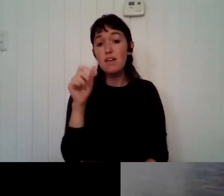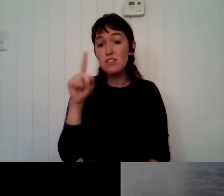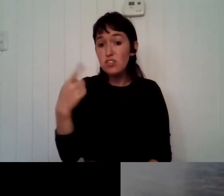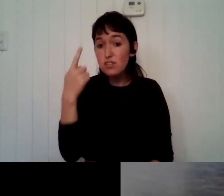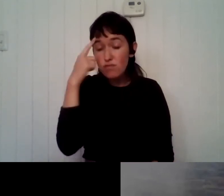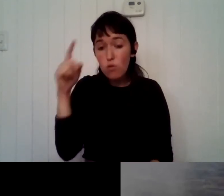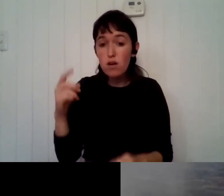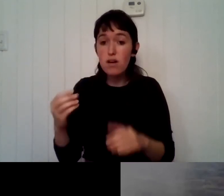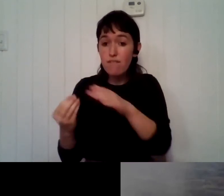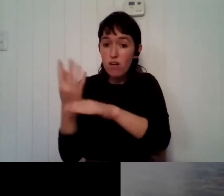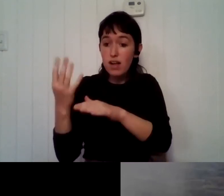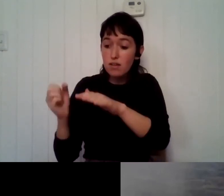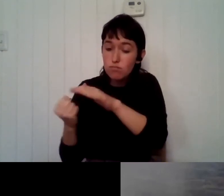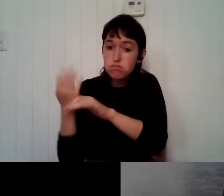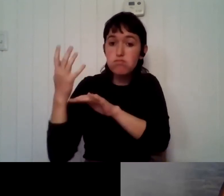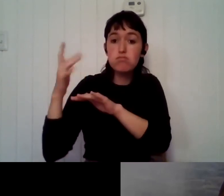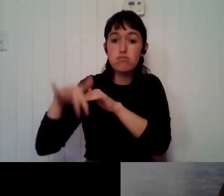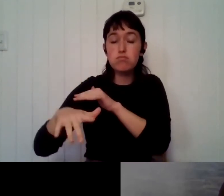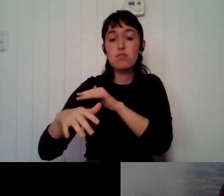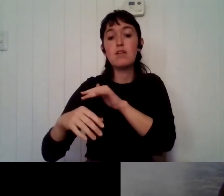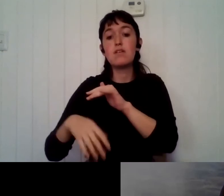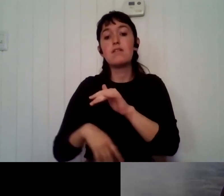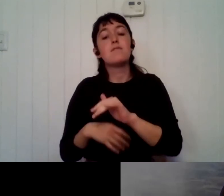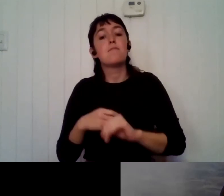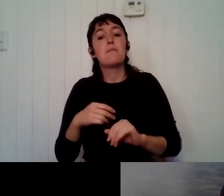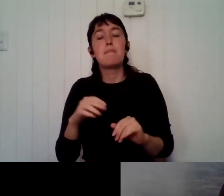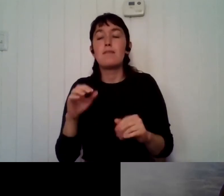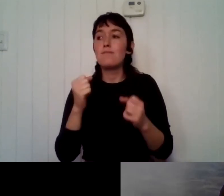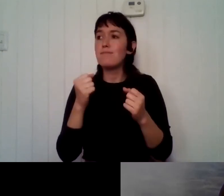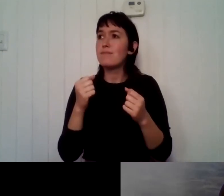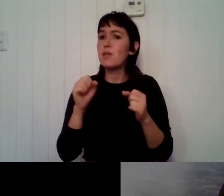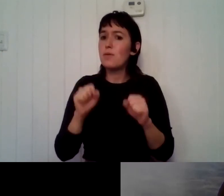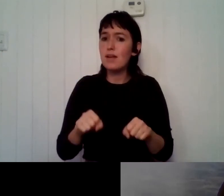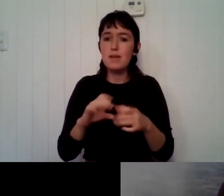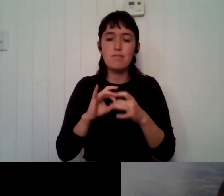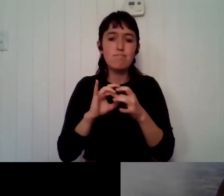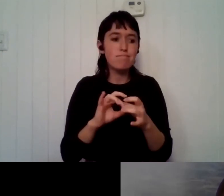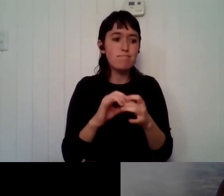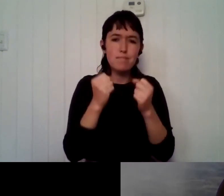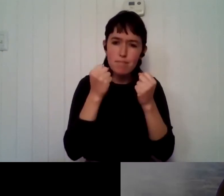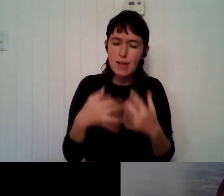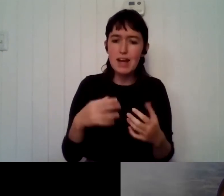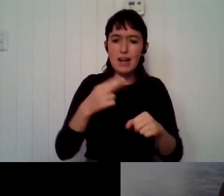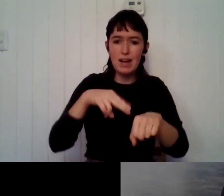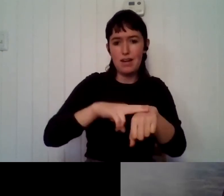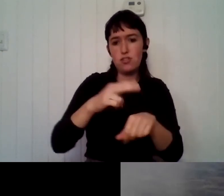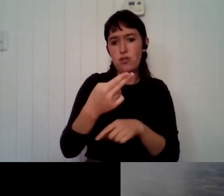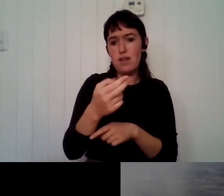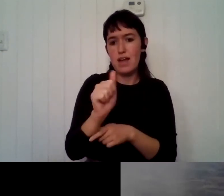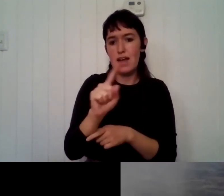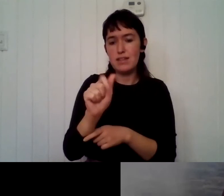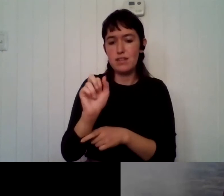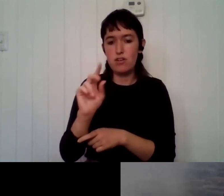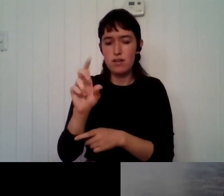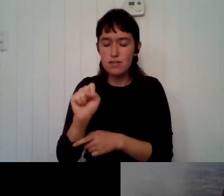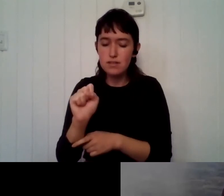I care the most about, but about so many different natural hazards. And wherever you are, there's probably some